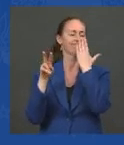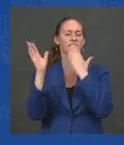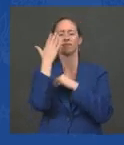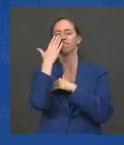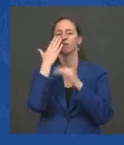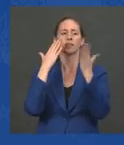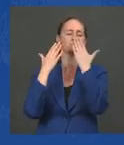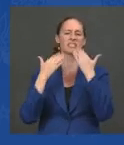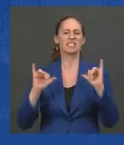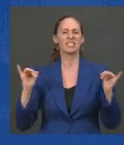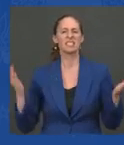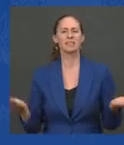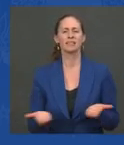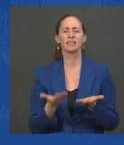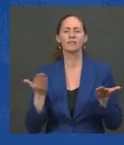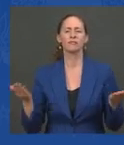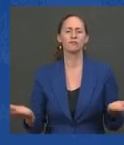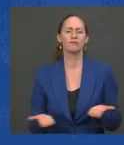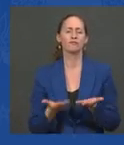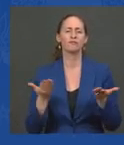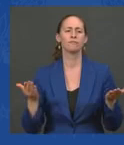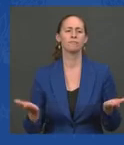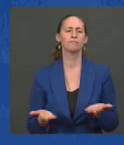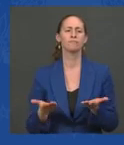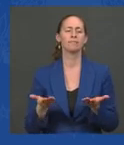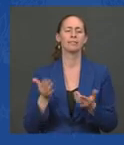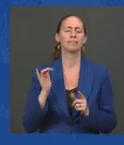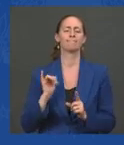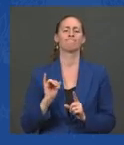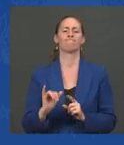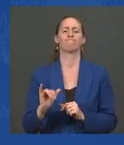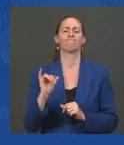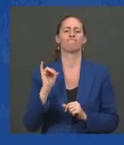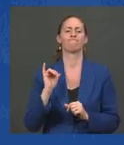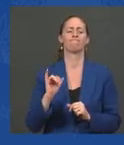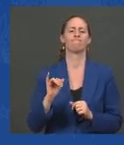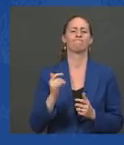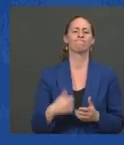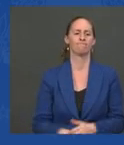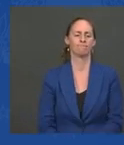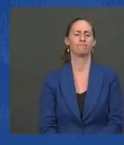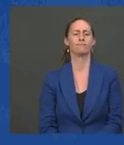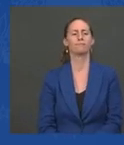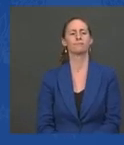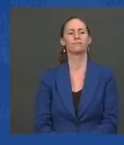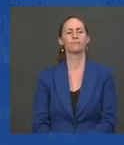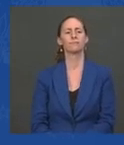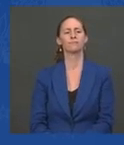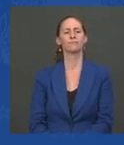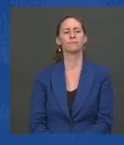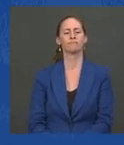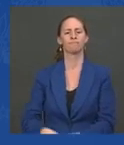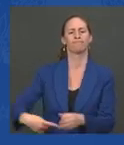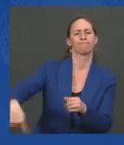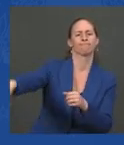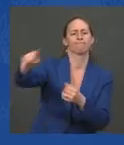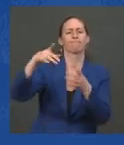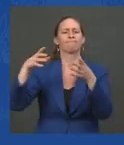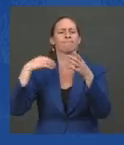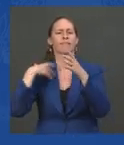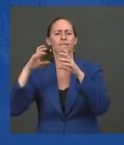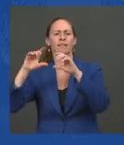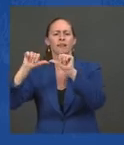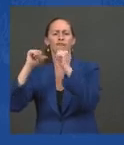and all my colleagues here know it. According to the United States intelligence community, domestic terrorism from white supremacists is